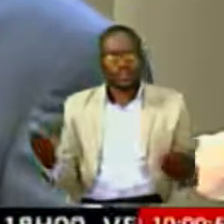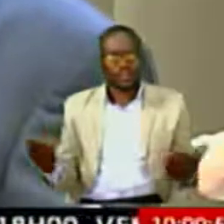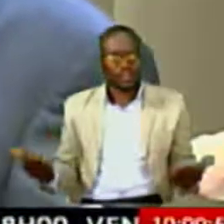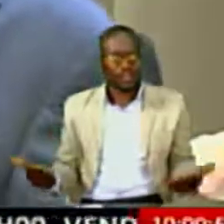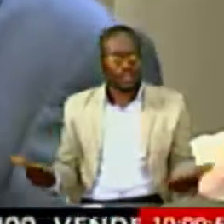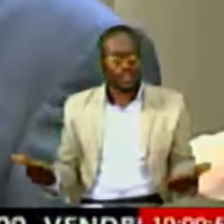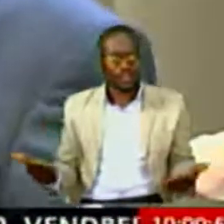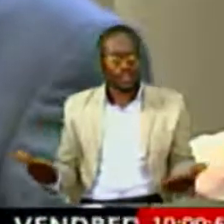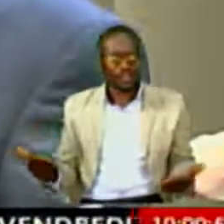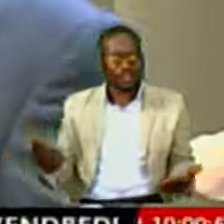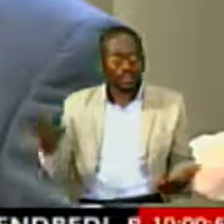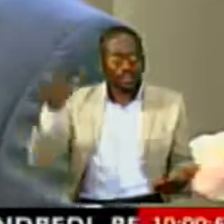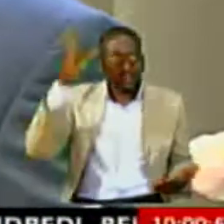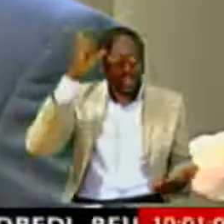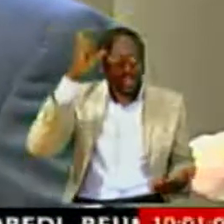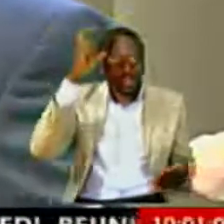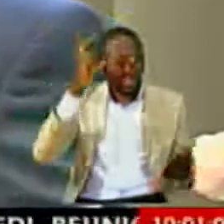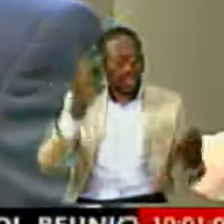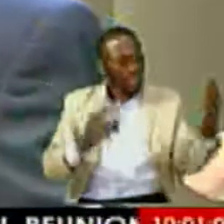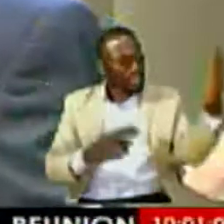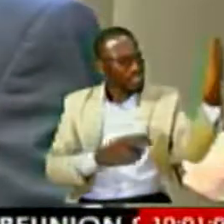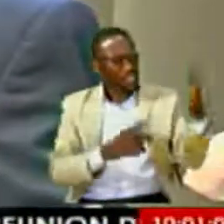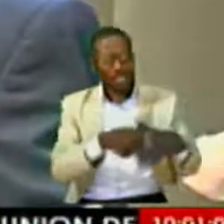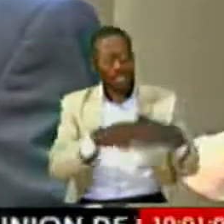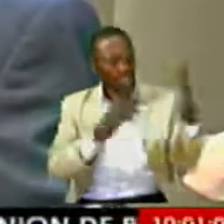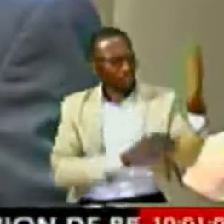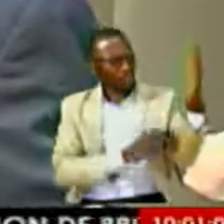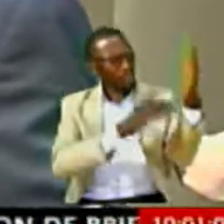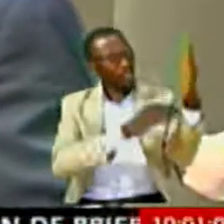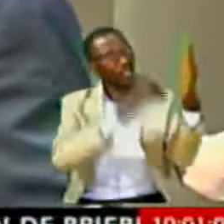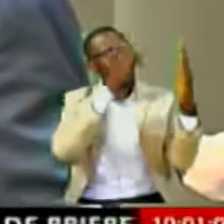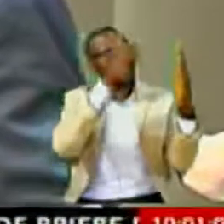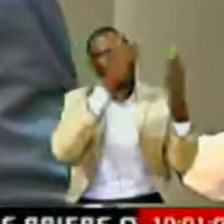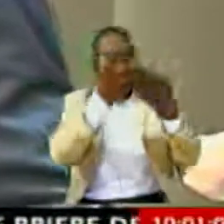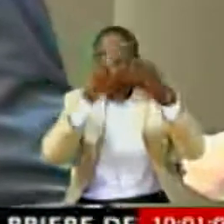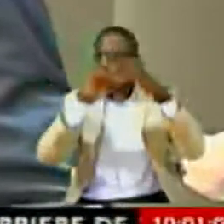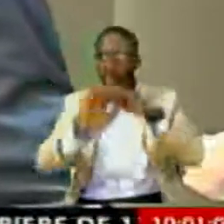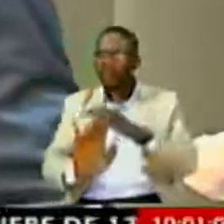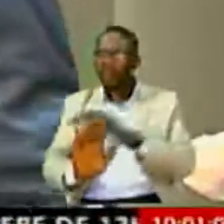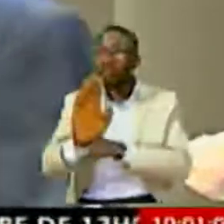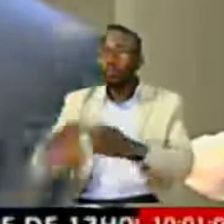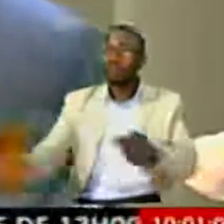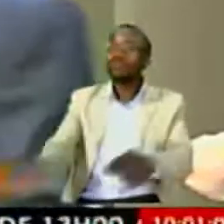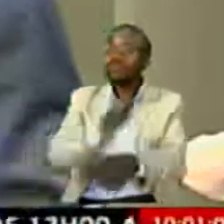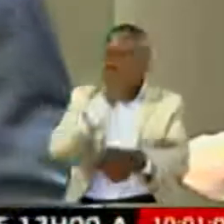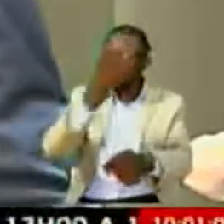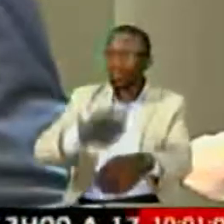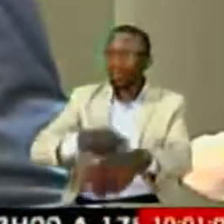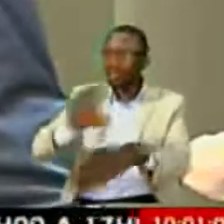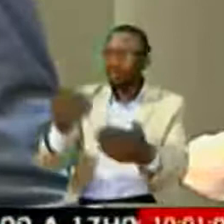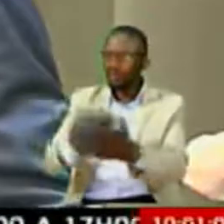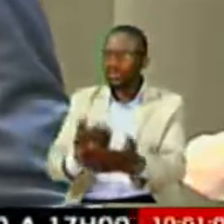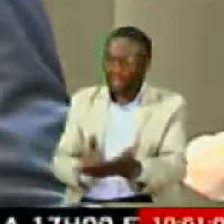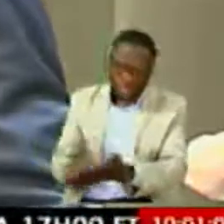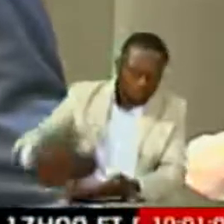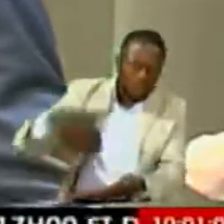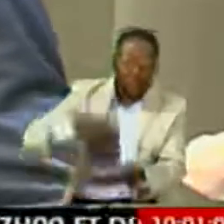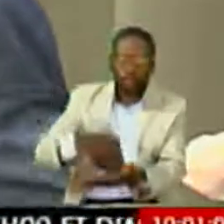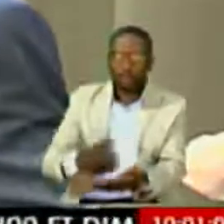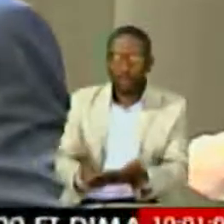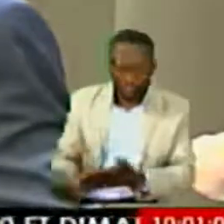Satan monté devant Dieu. Satan was ascending before God. God was chasing him away. But he was going